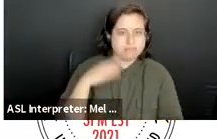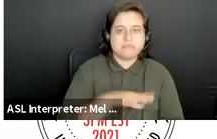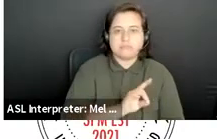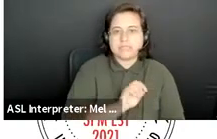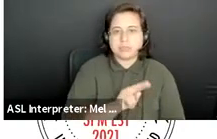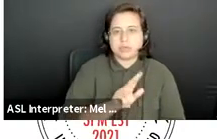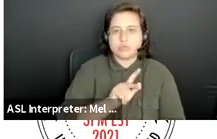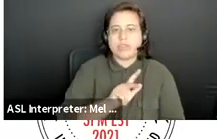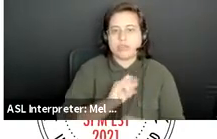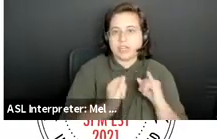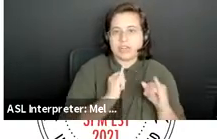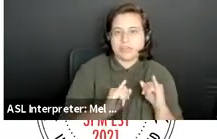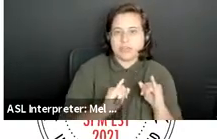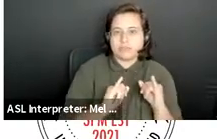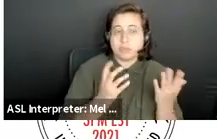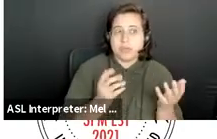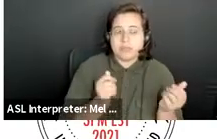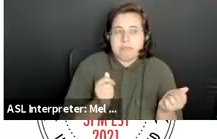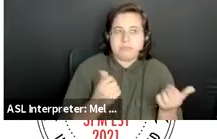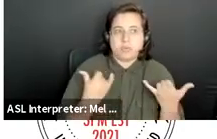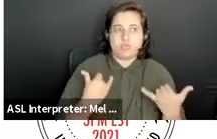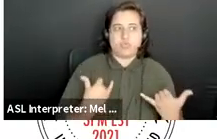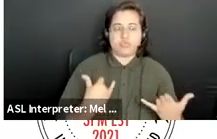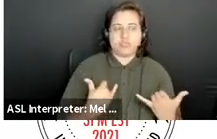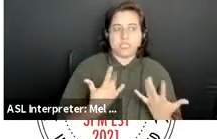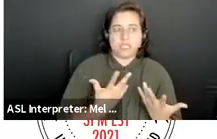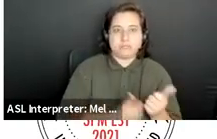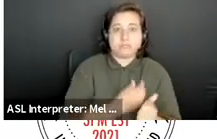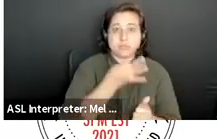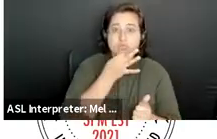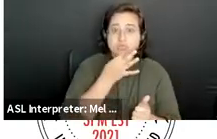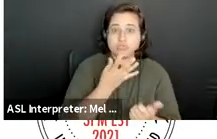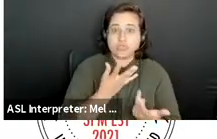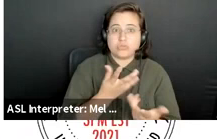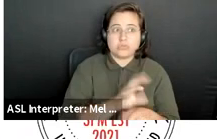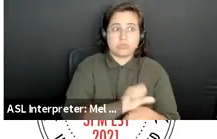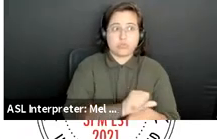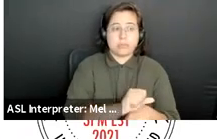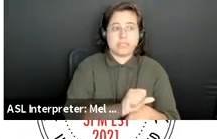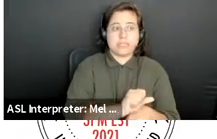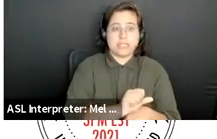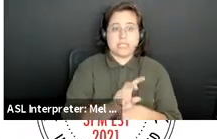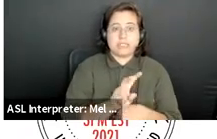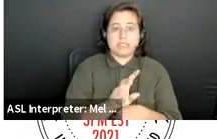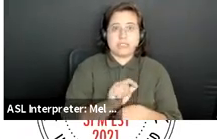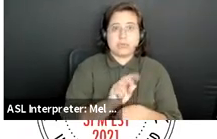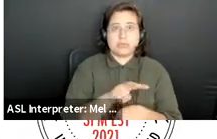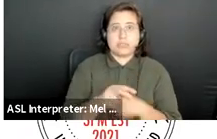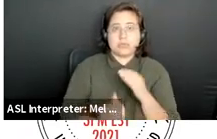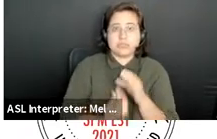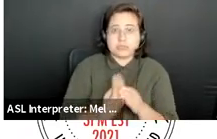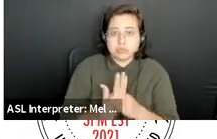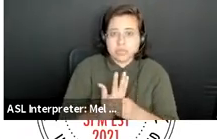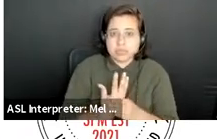23rd. Well, currently the soonest normal interview appointment time in London is spring of 2022. So assuming that delay